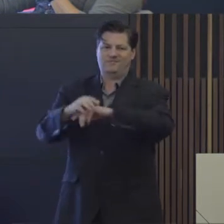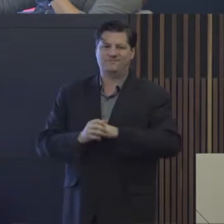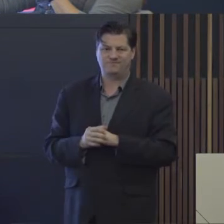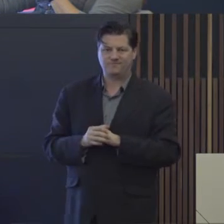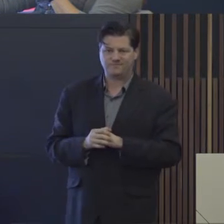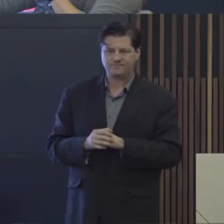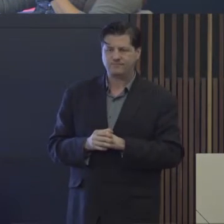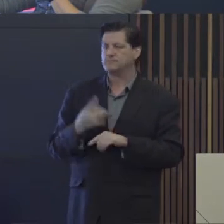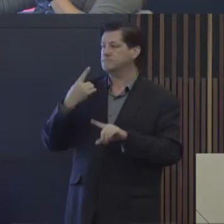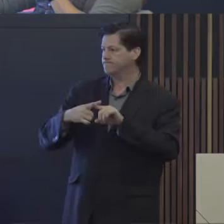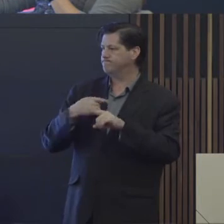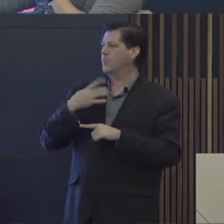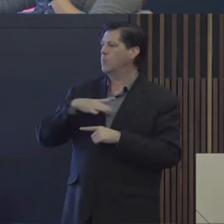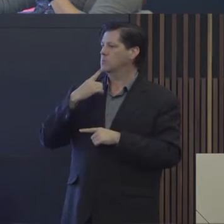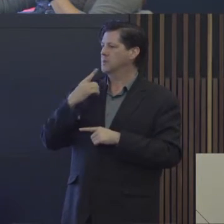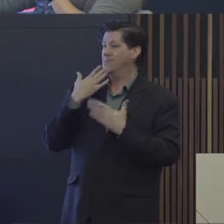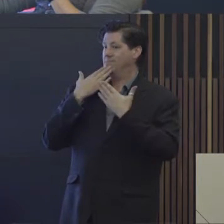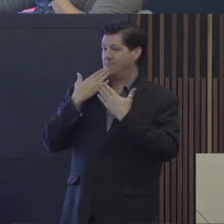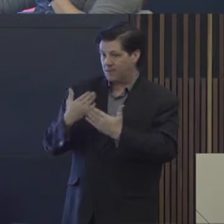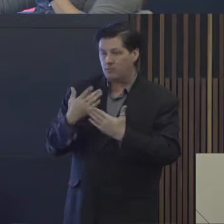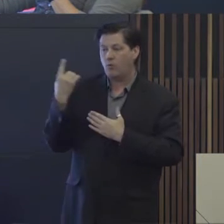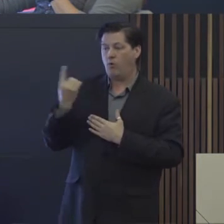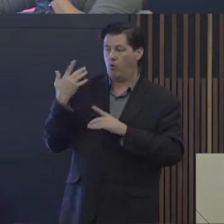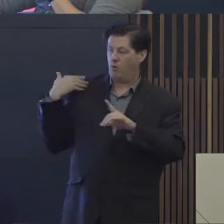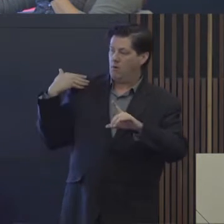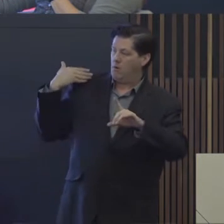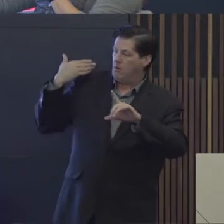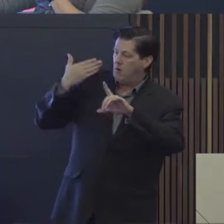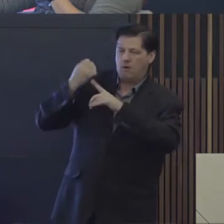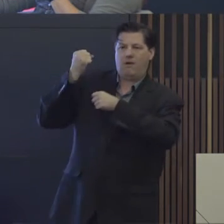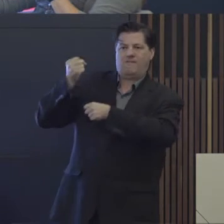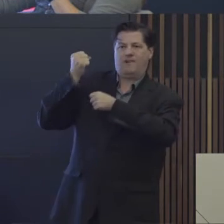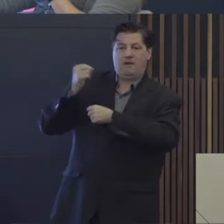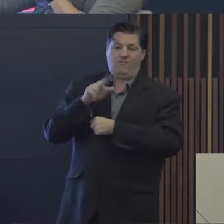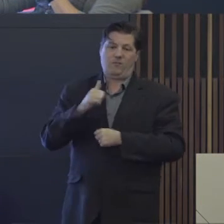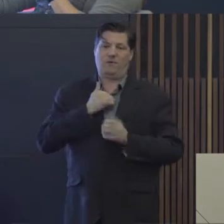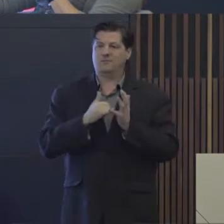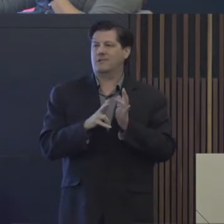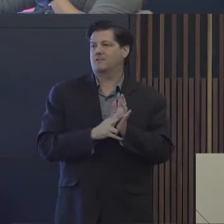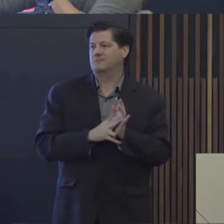rights, the people who have advocated before my son.